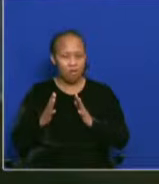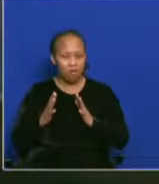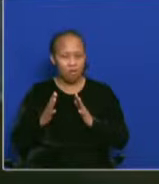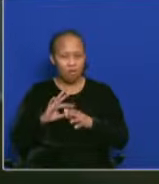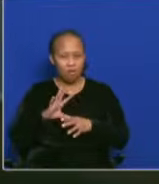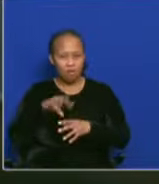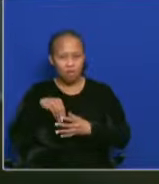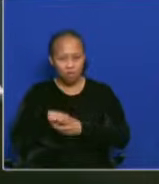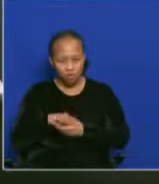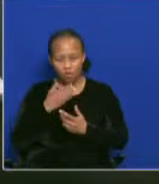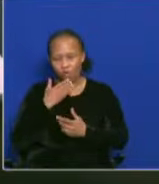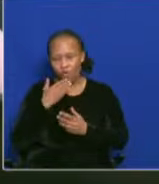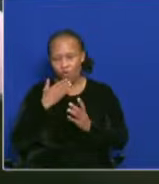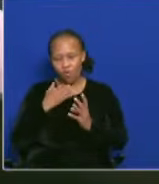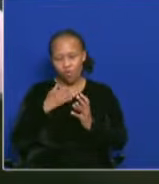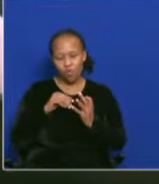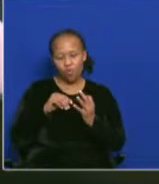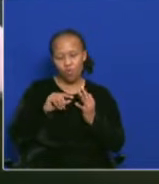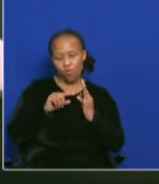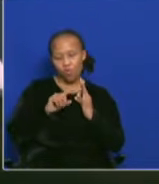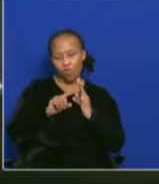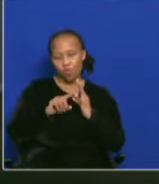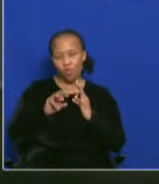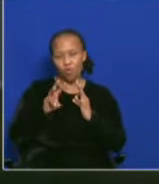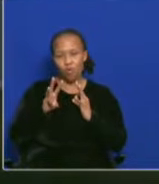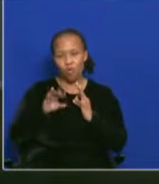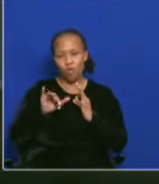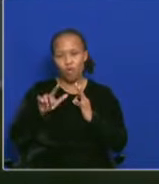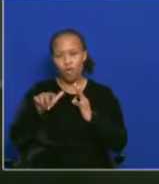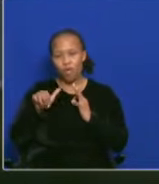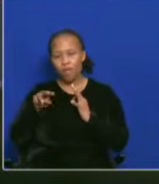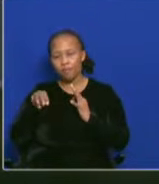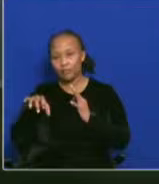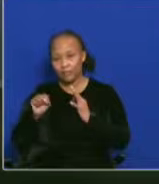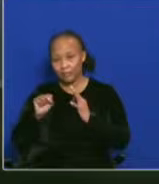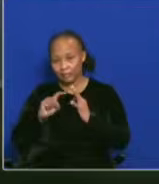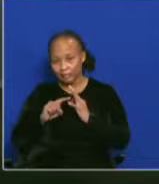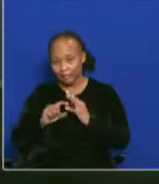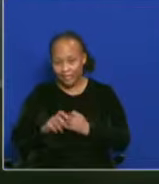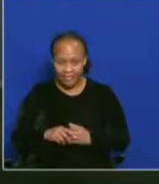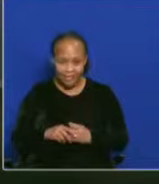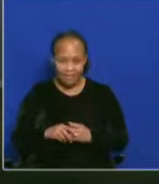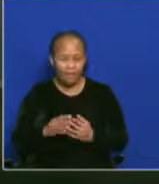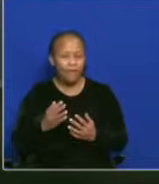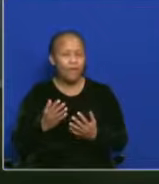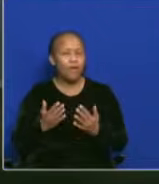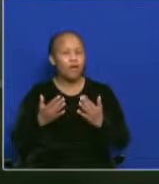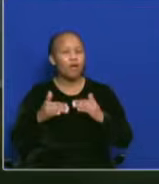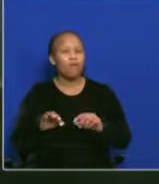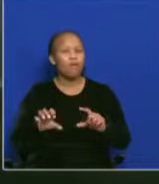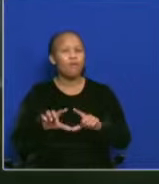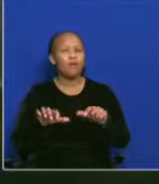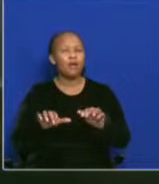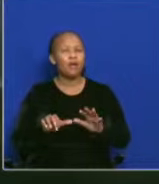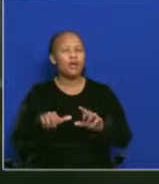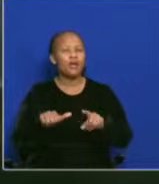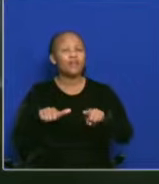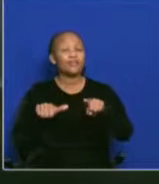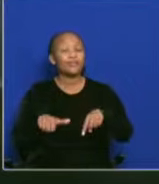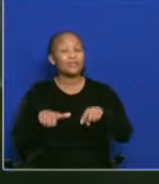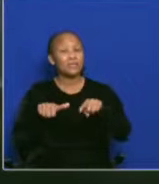and somebody else, but in the list at paragraph 16 seems to be a different list of names. Maybe